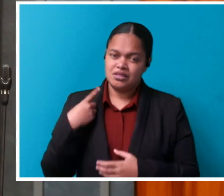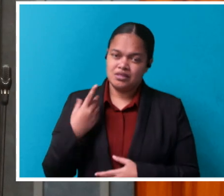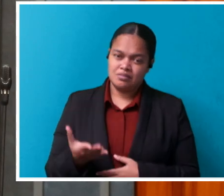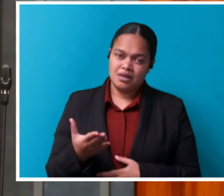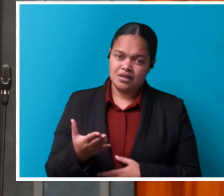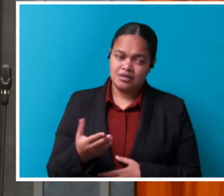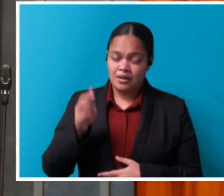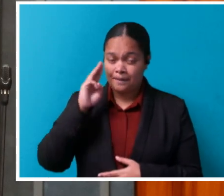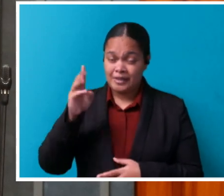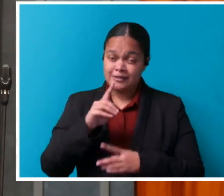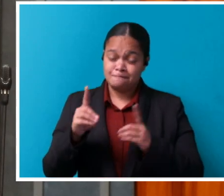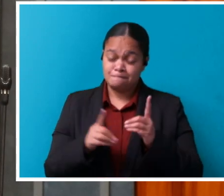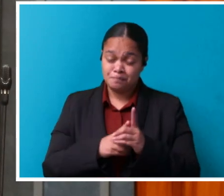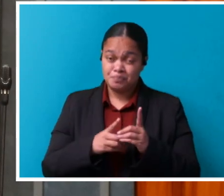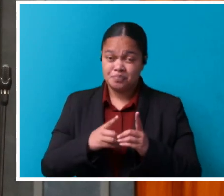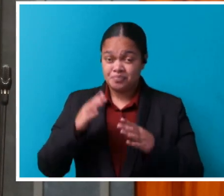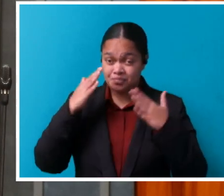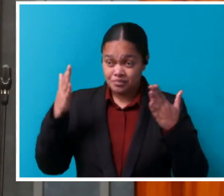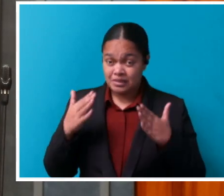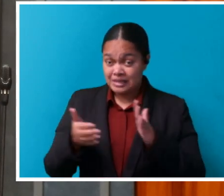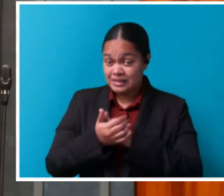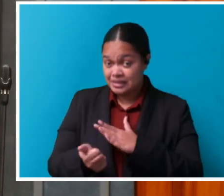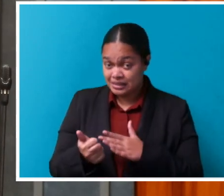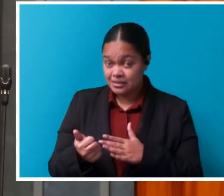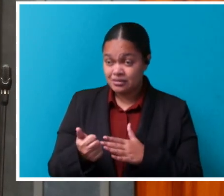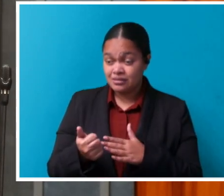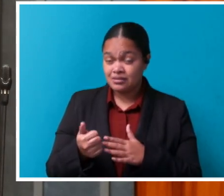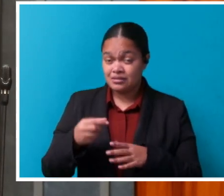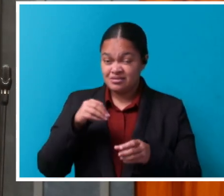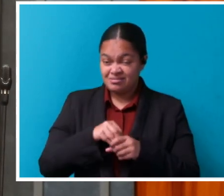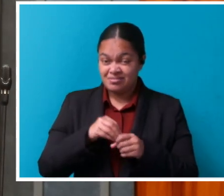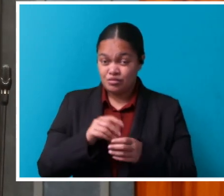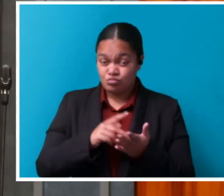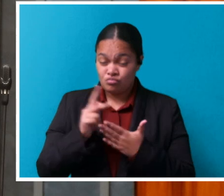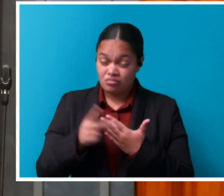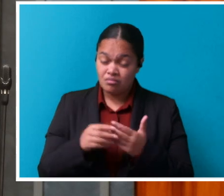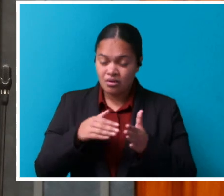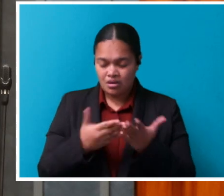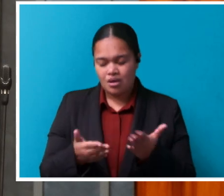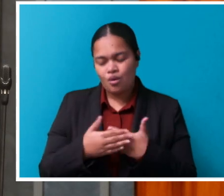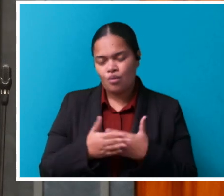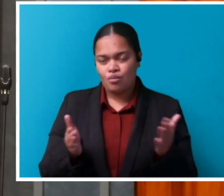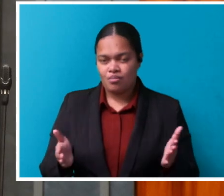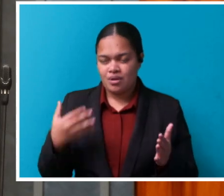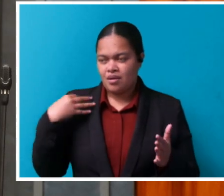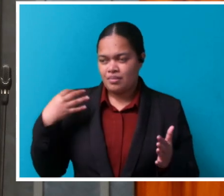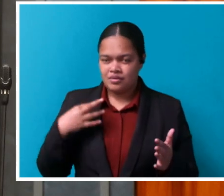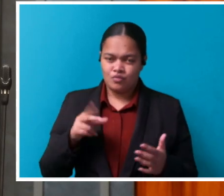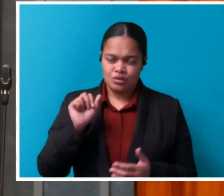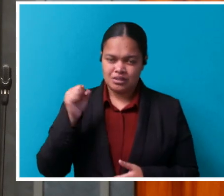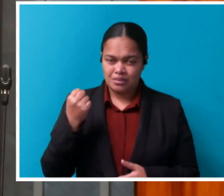Deputy Speaker, the Q2 application for the Skills Qualification Scheme is currently open. An application for semester